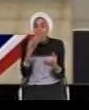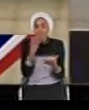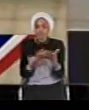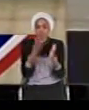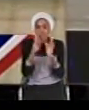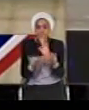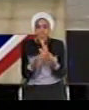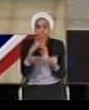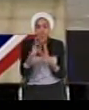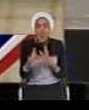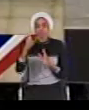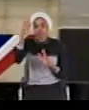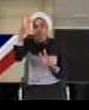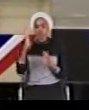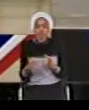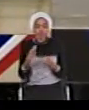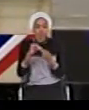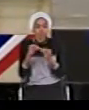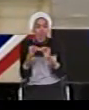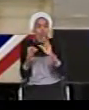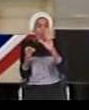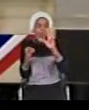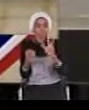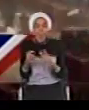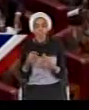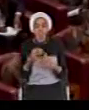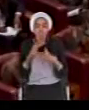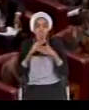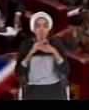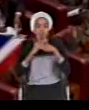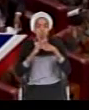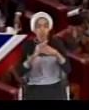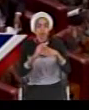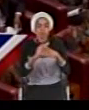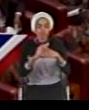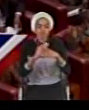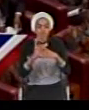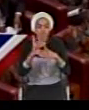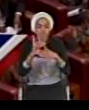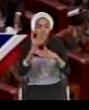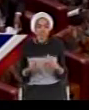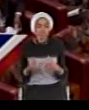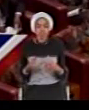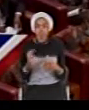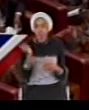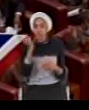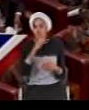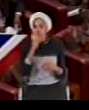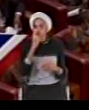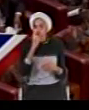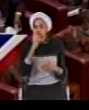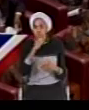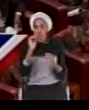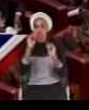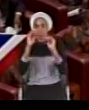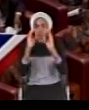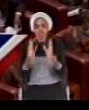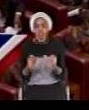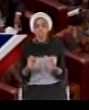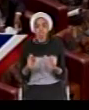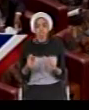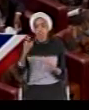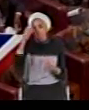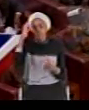God. Number three, preventing the gainsayers for the